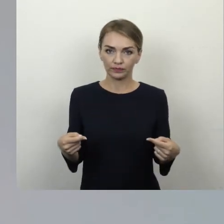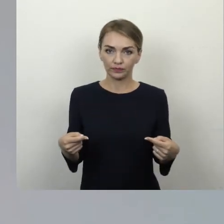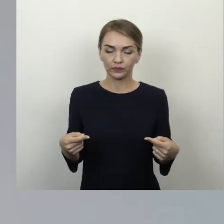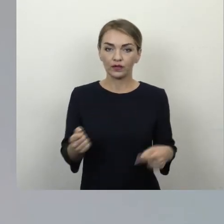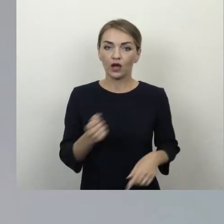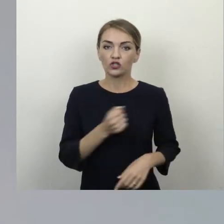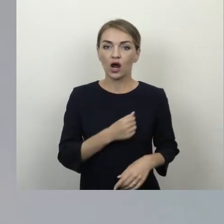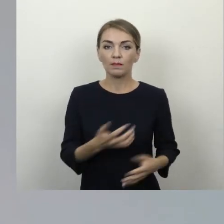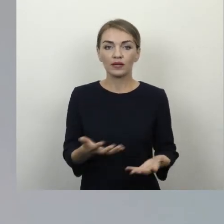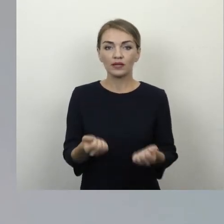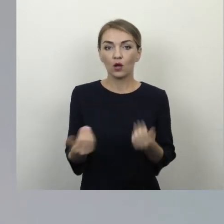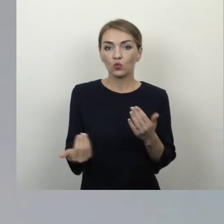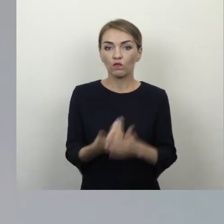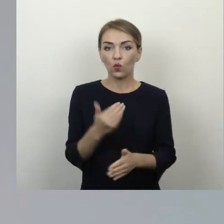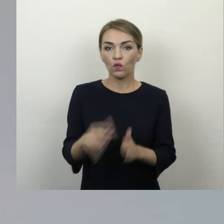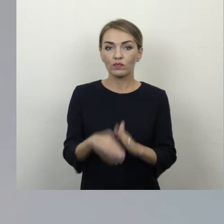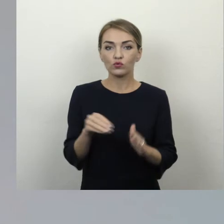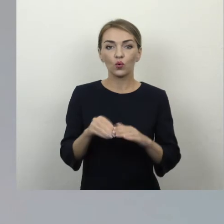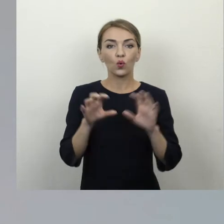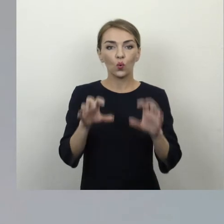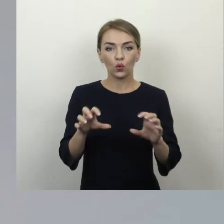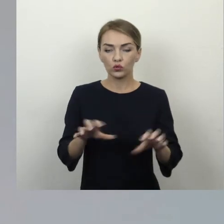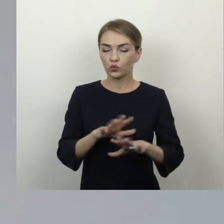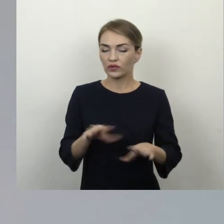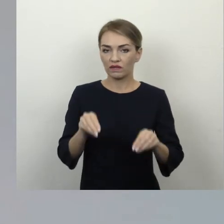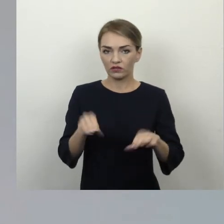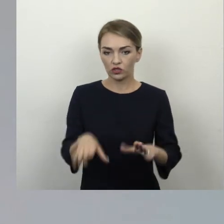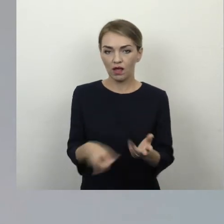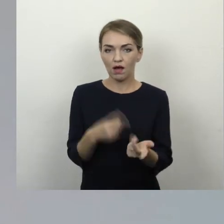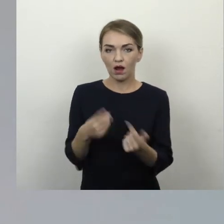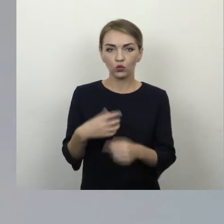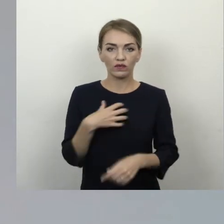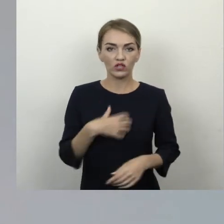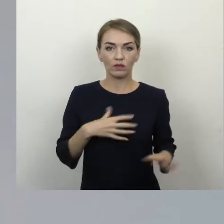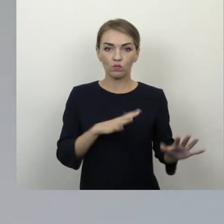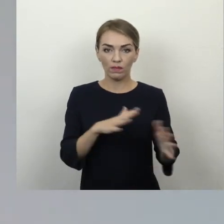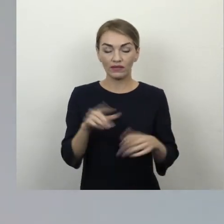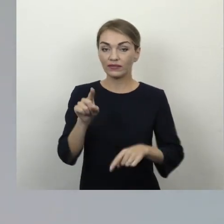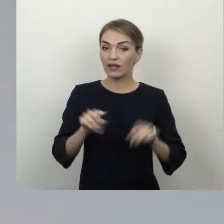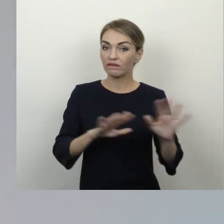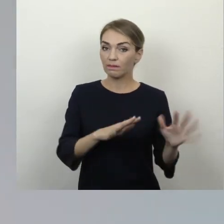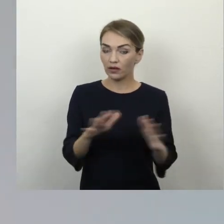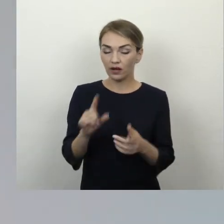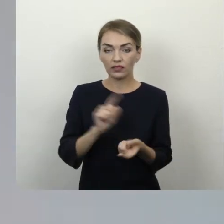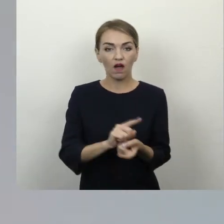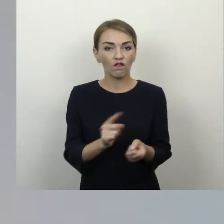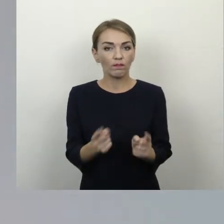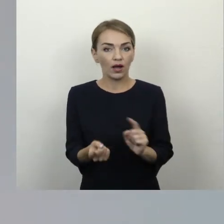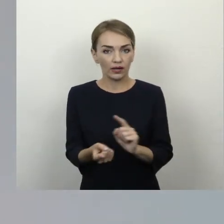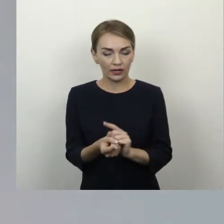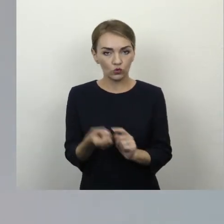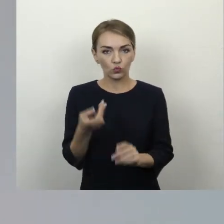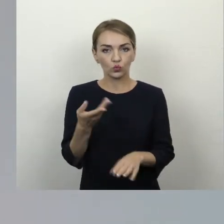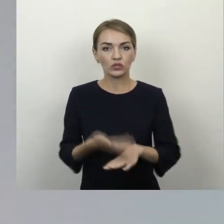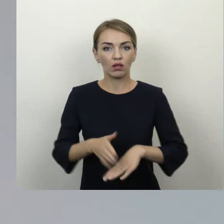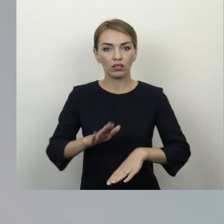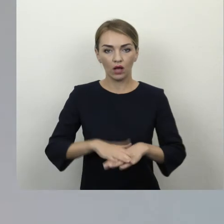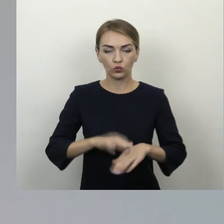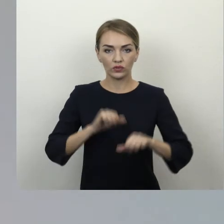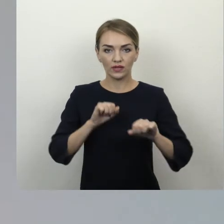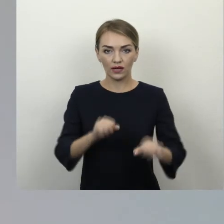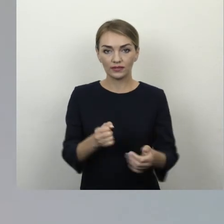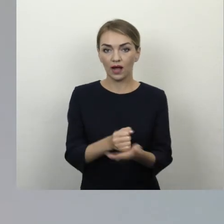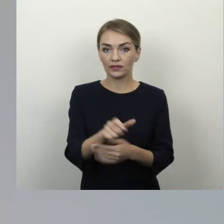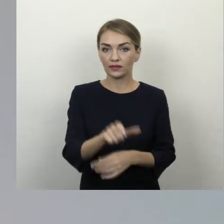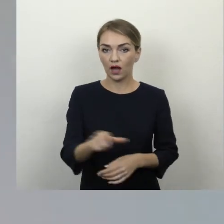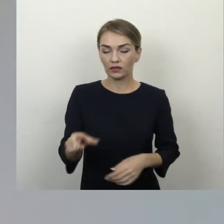of the administrative courts. And unfortunately, adoption of the new election code has not solved a number of important issues. And in some cases,